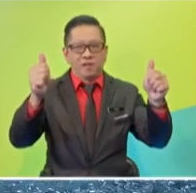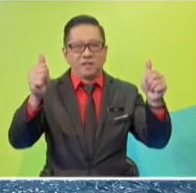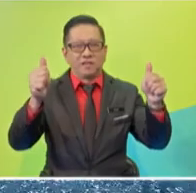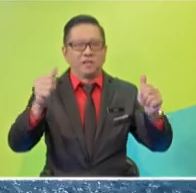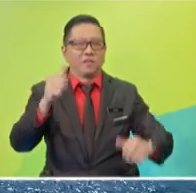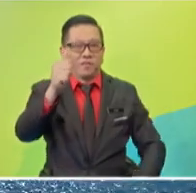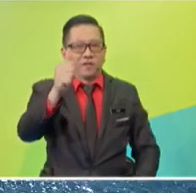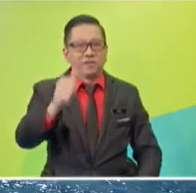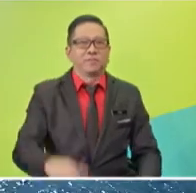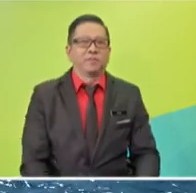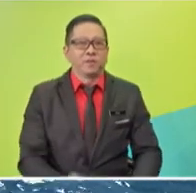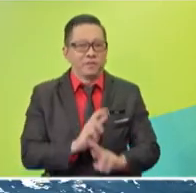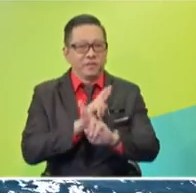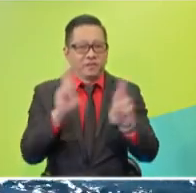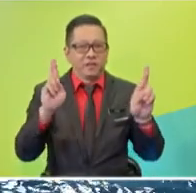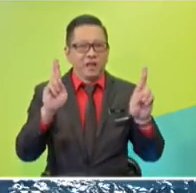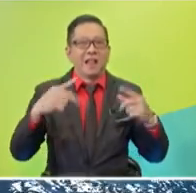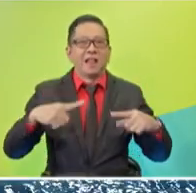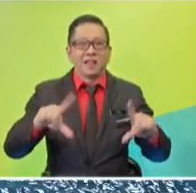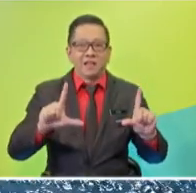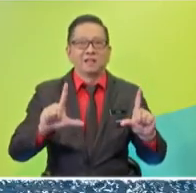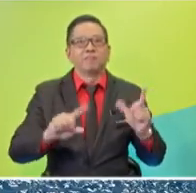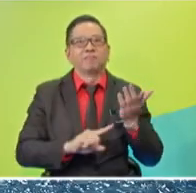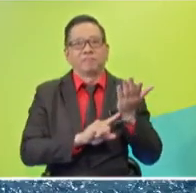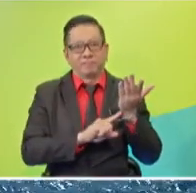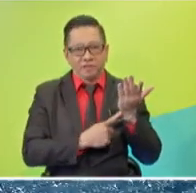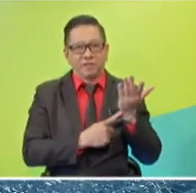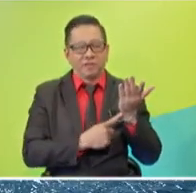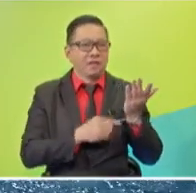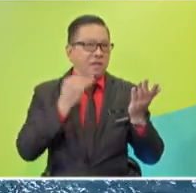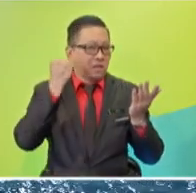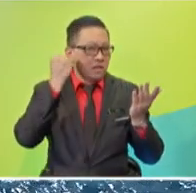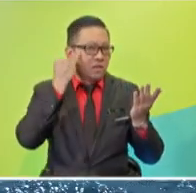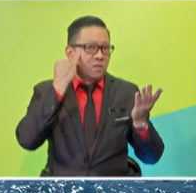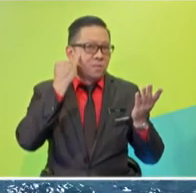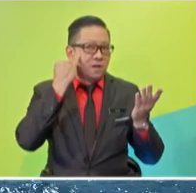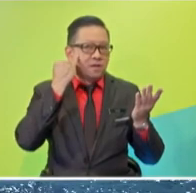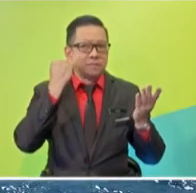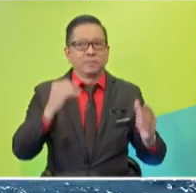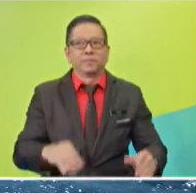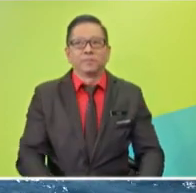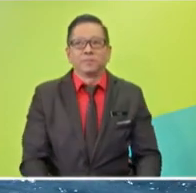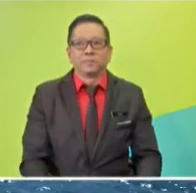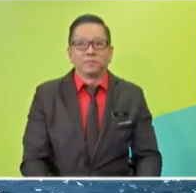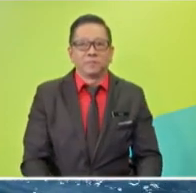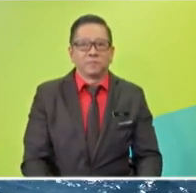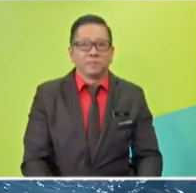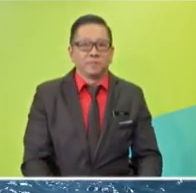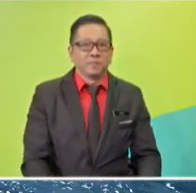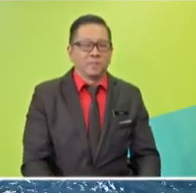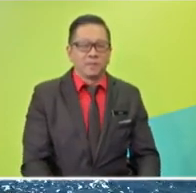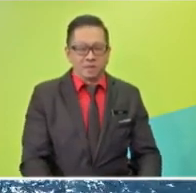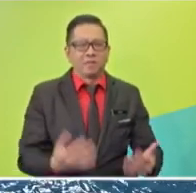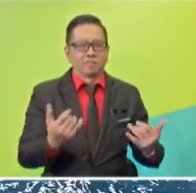Yes, ready. Great. So let's hear from Ilman. Ilman is going to read the clues of his dream